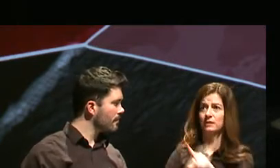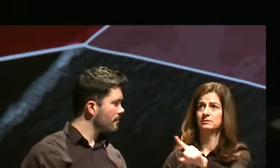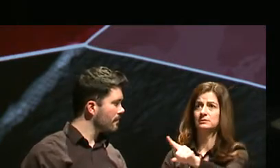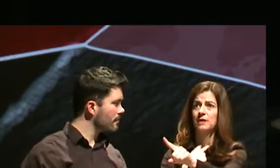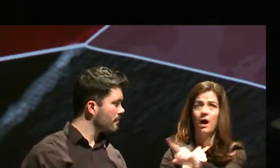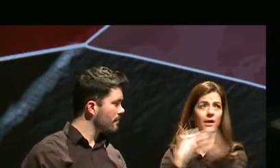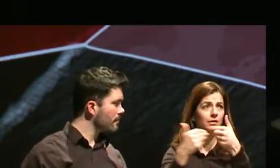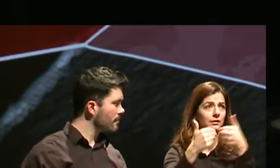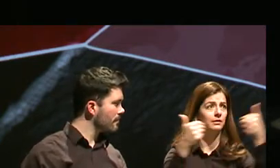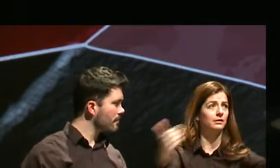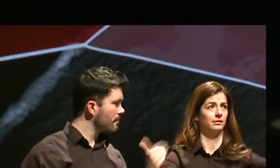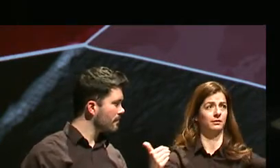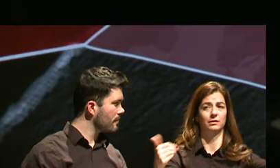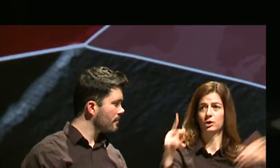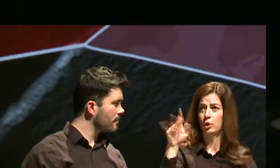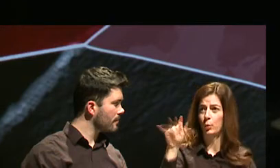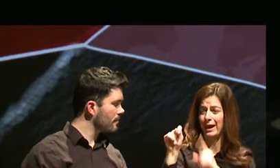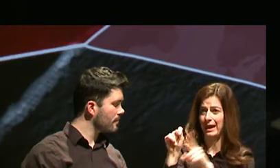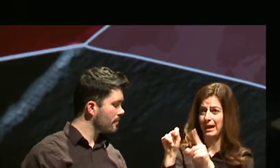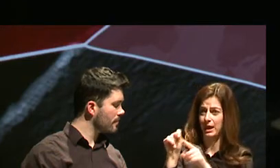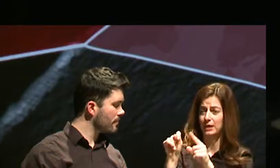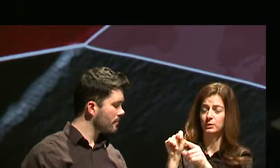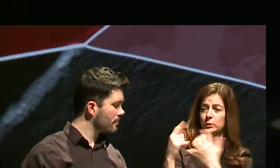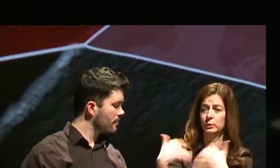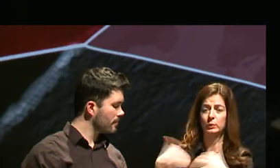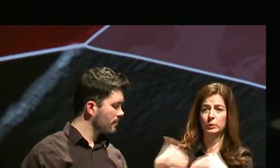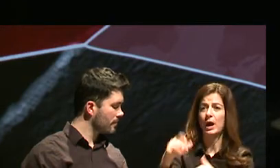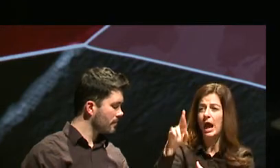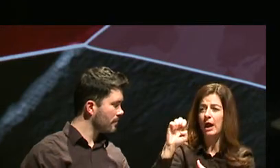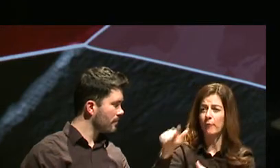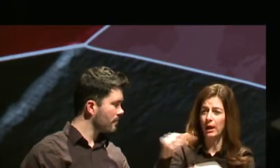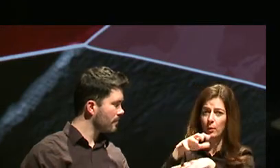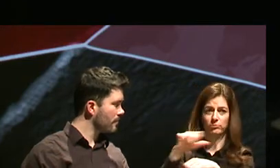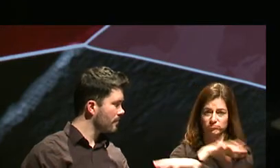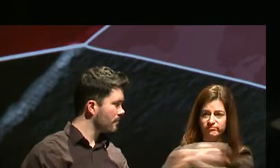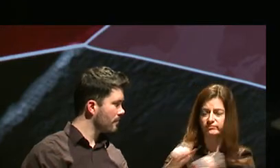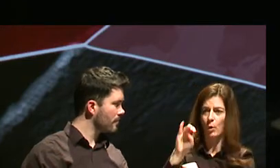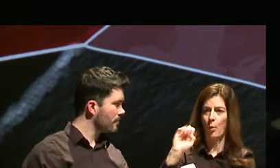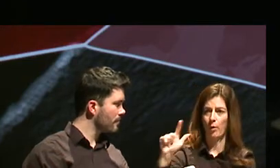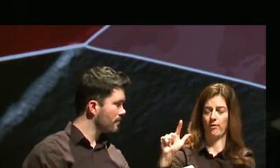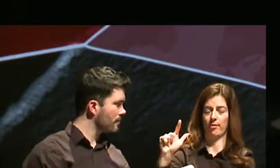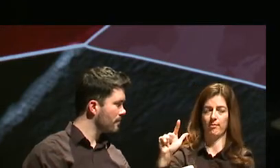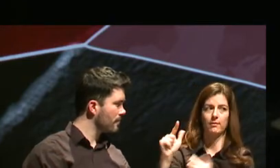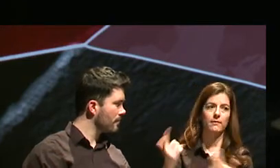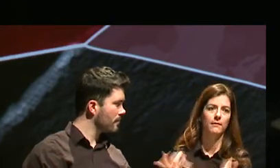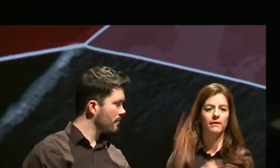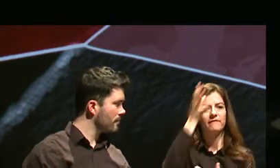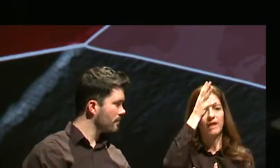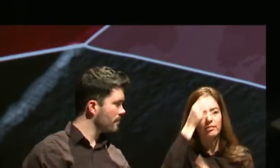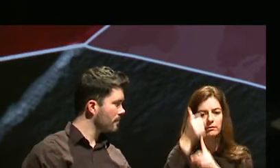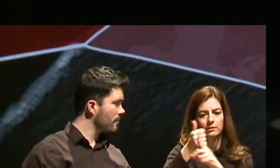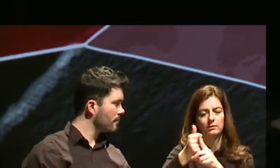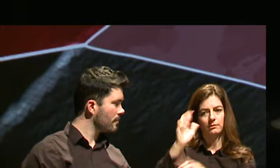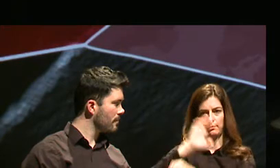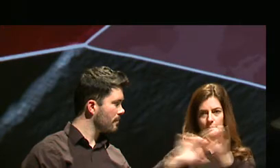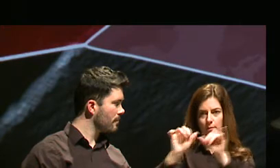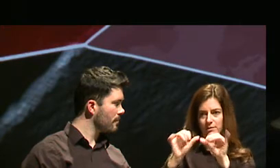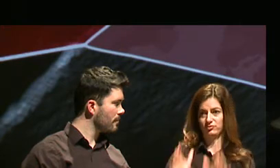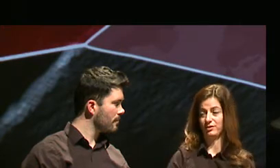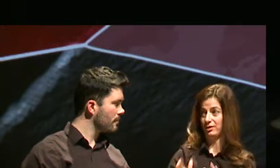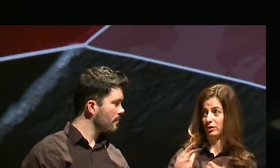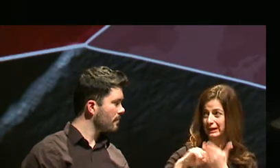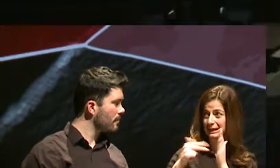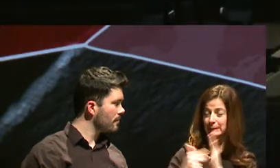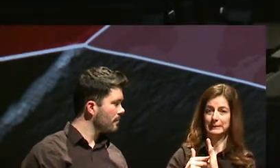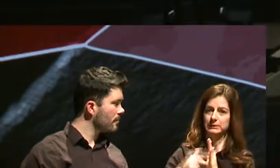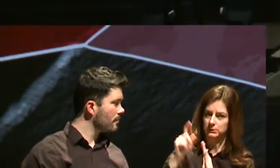Kuwait. Iraqi officials want to nationalize Kuwait's oil industry. My father is a chemical engineer. His skills are needed